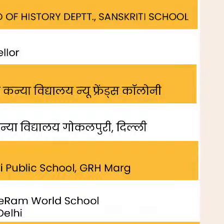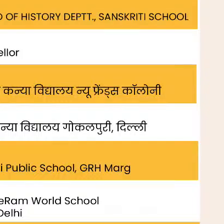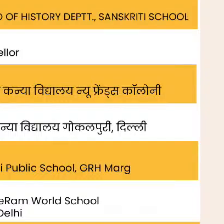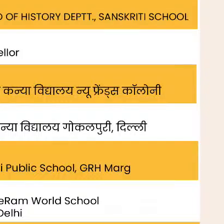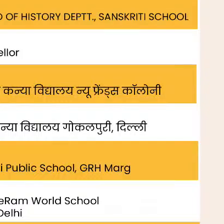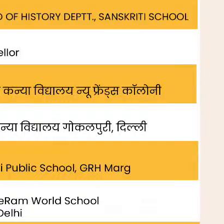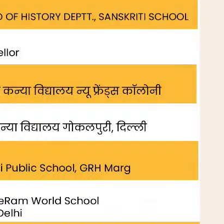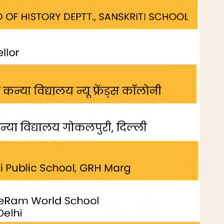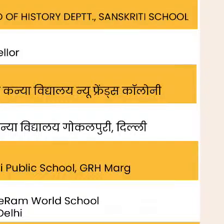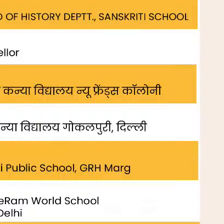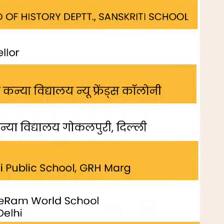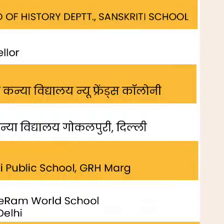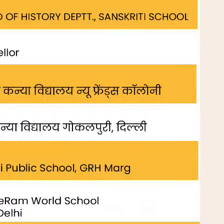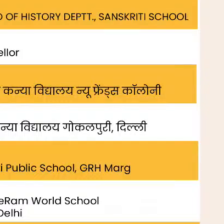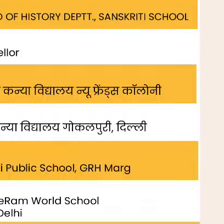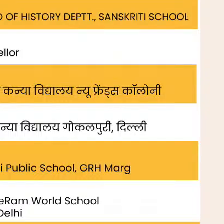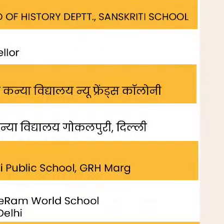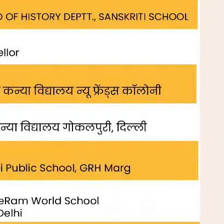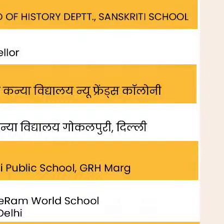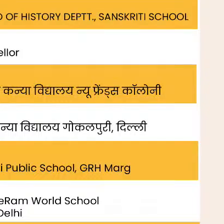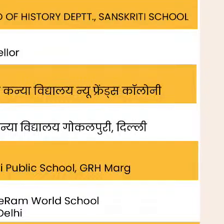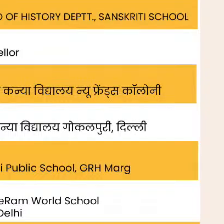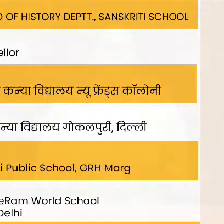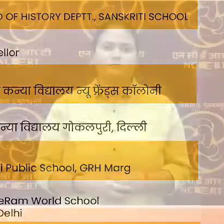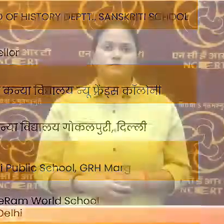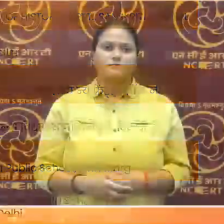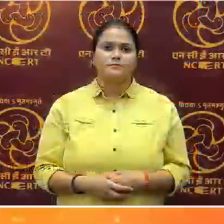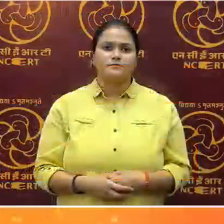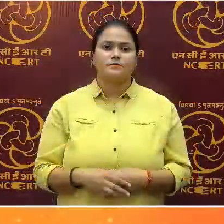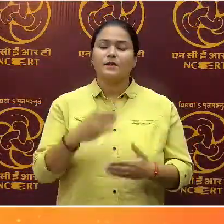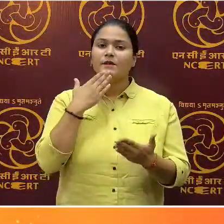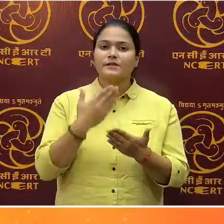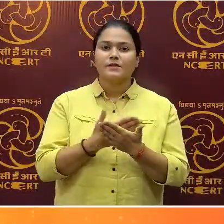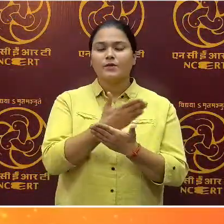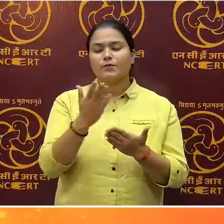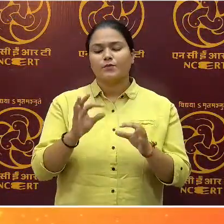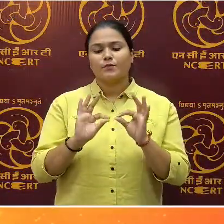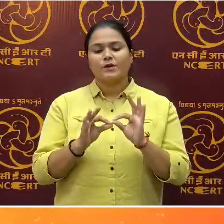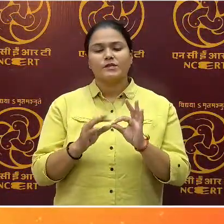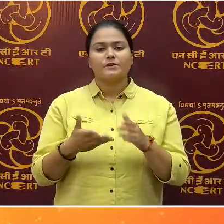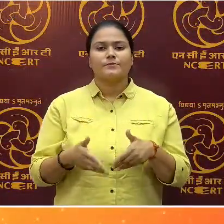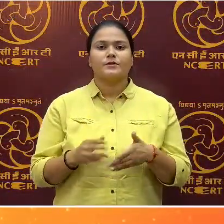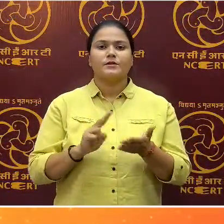Topic is linear equations in one variable. Thank you to interpret this whole